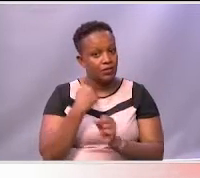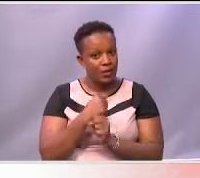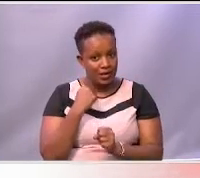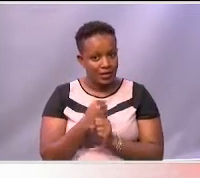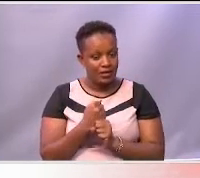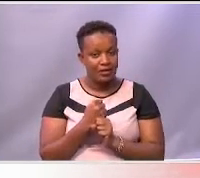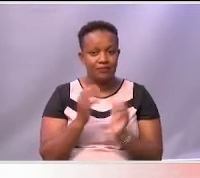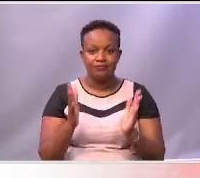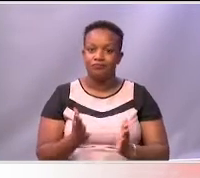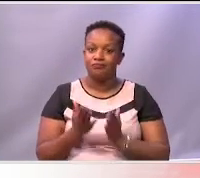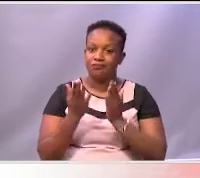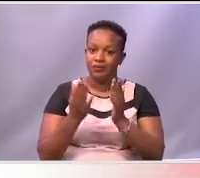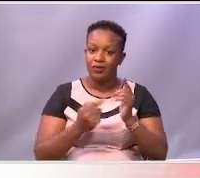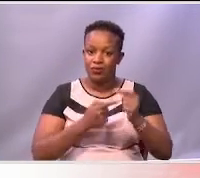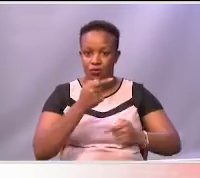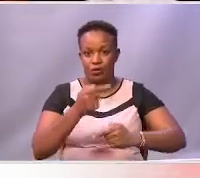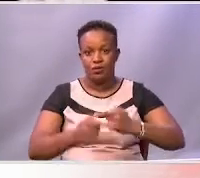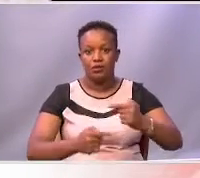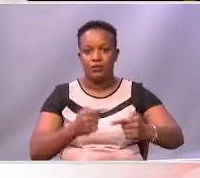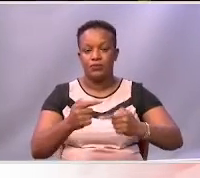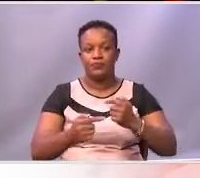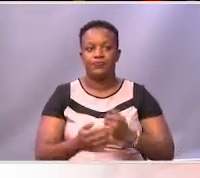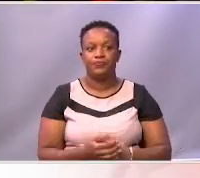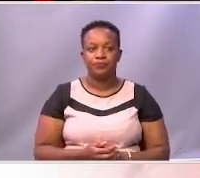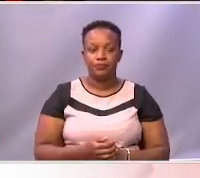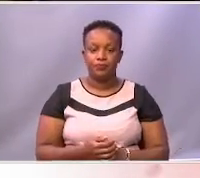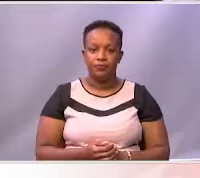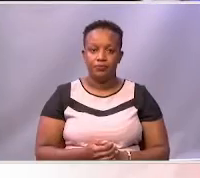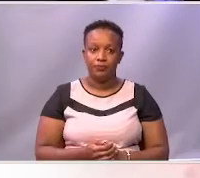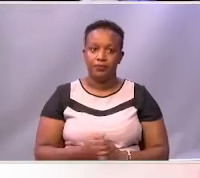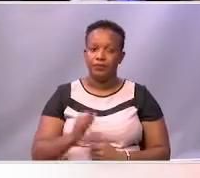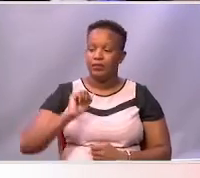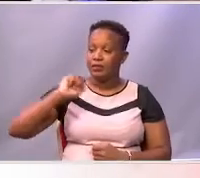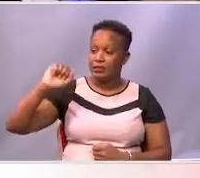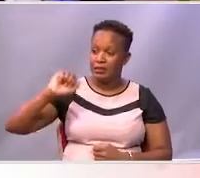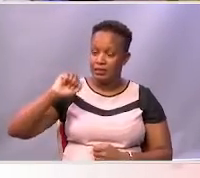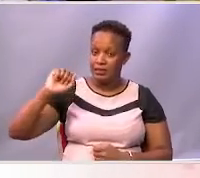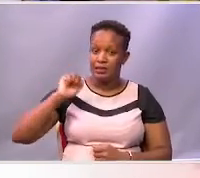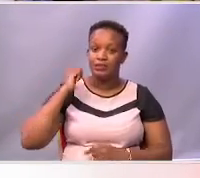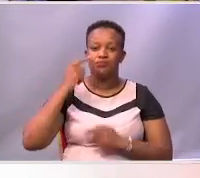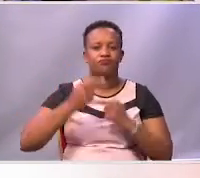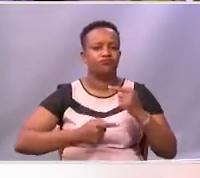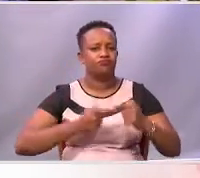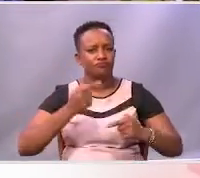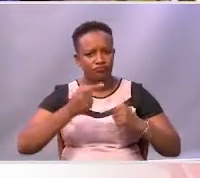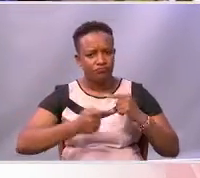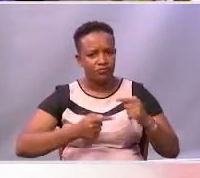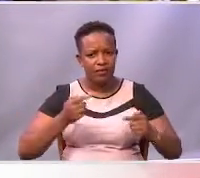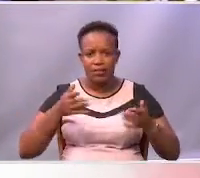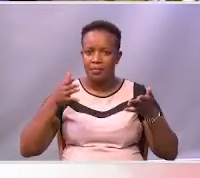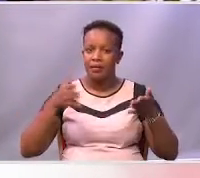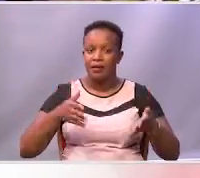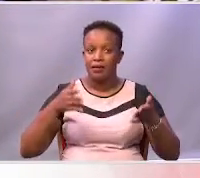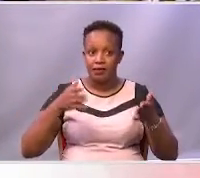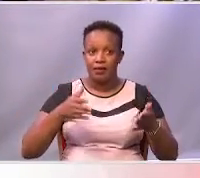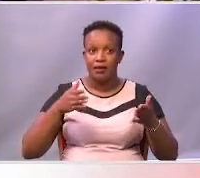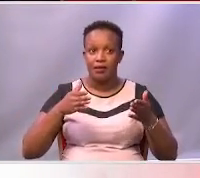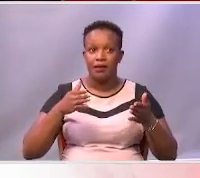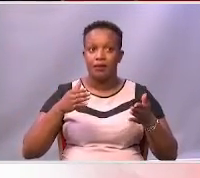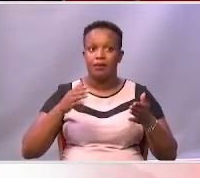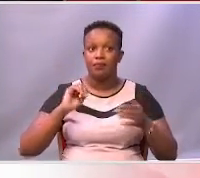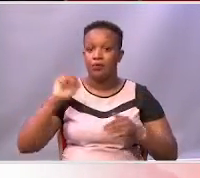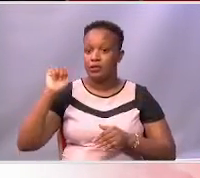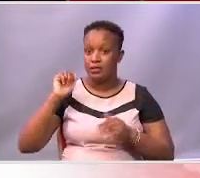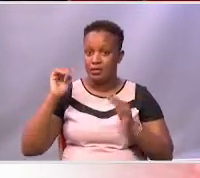if they are not changing, wachinjiwe ama namna gani? Kando na siasa kupigwa marufuku kwenye mkutano huo, wanasiasa waliofika